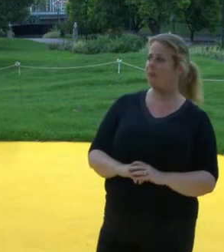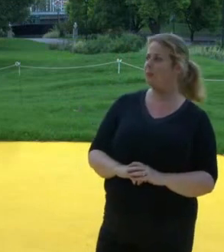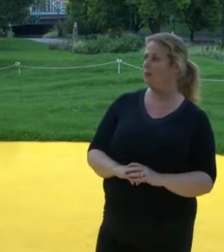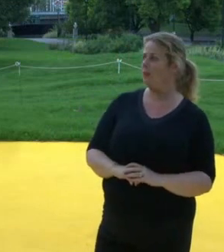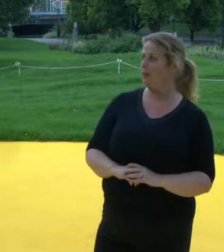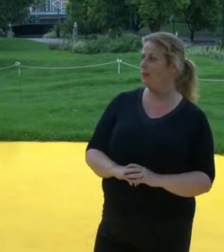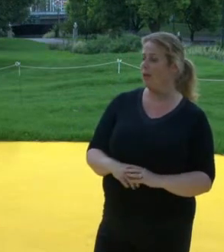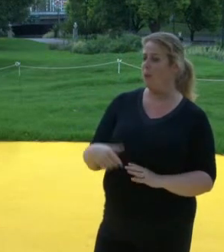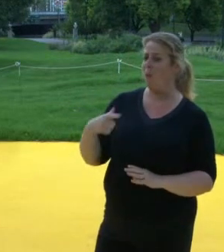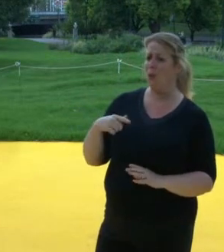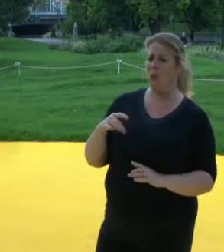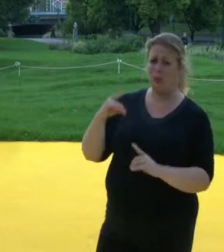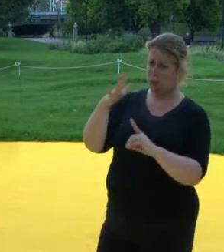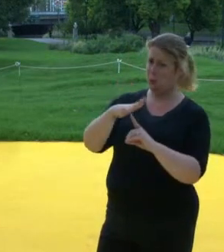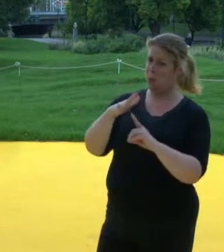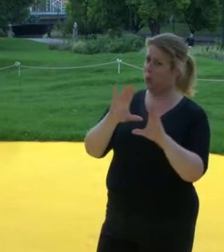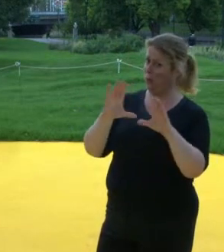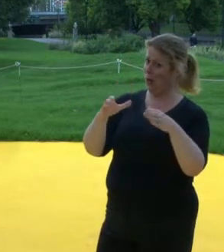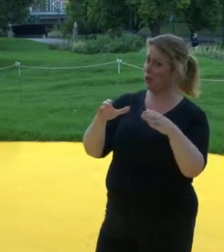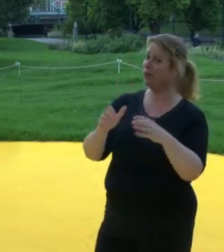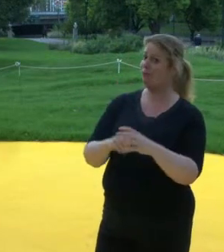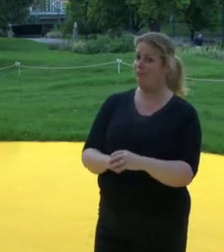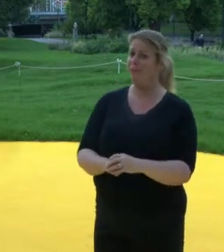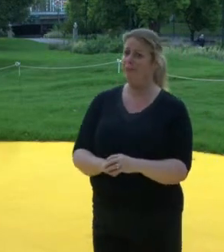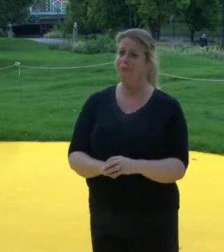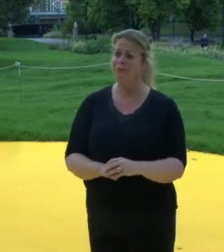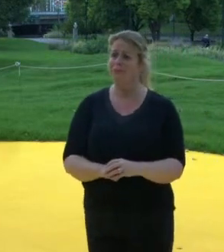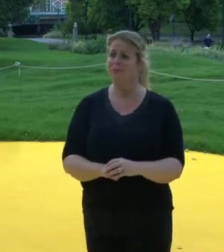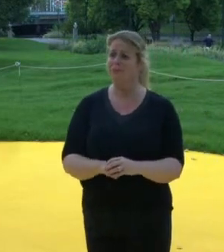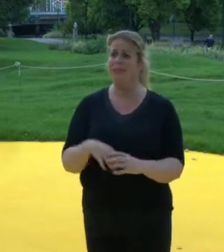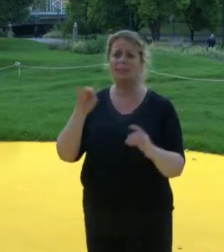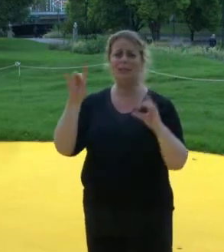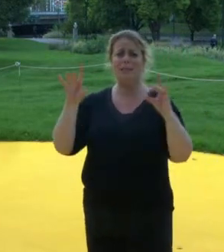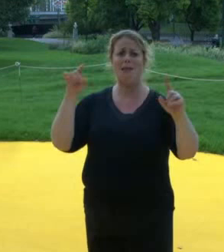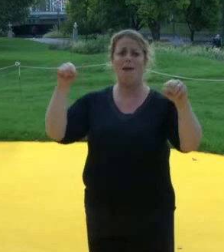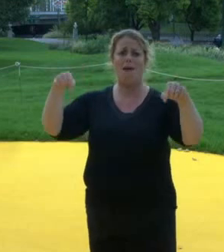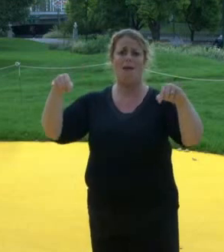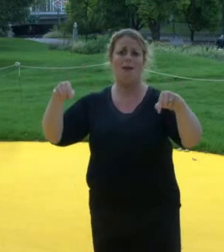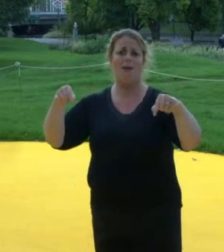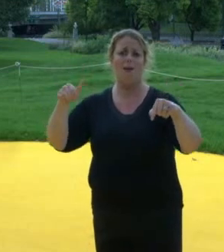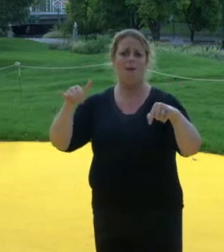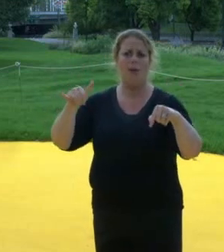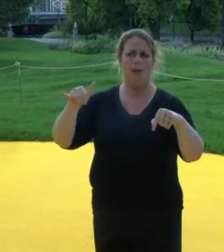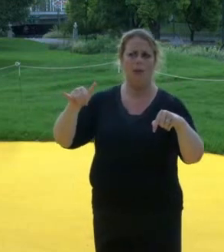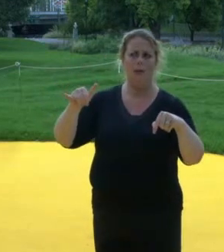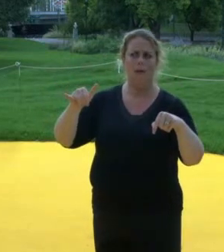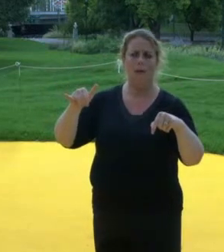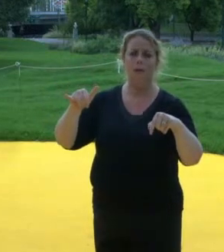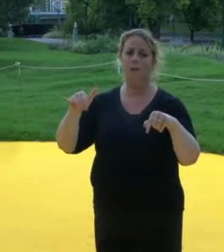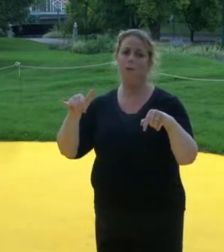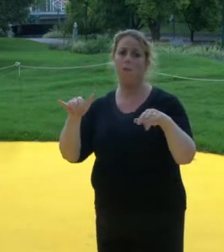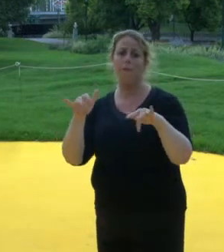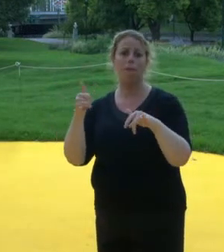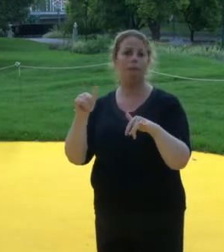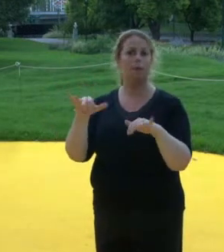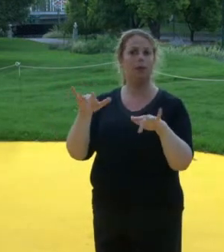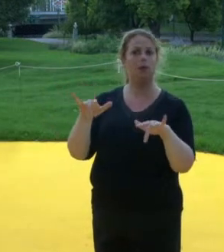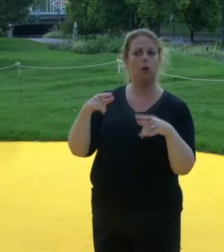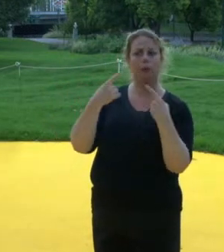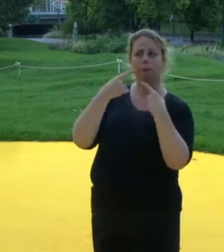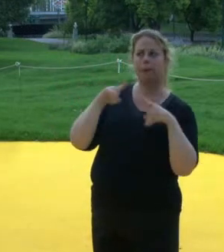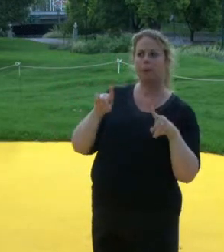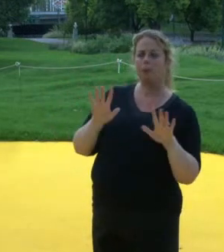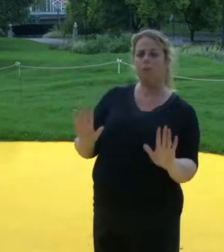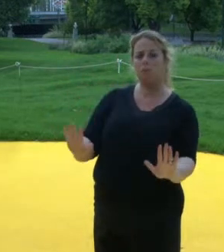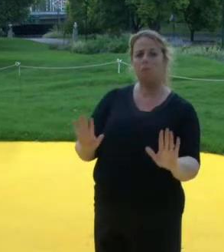Because it's a pretty significant one. It's a star in the room who may or may not yet be announced. So